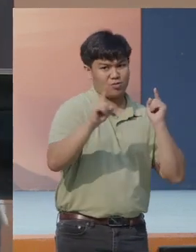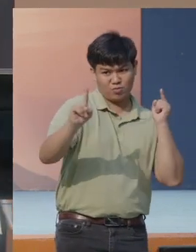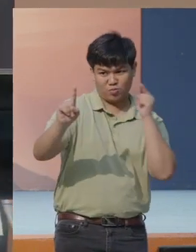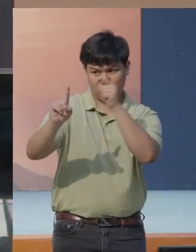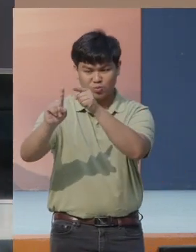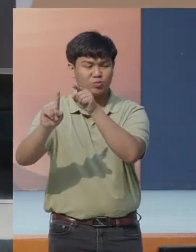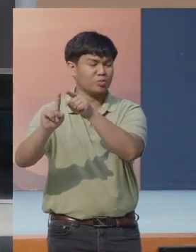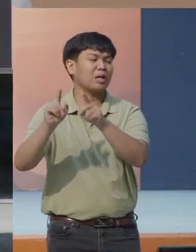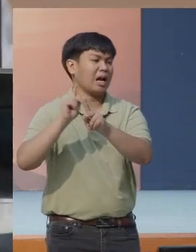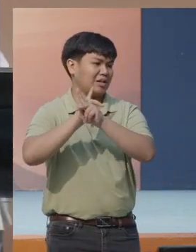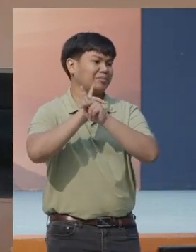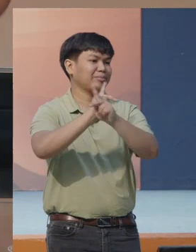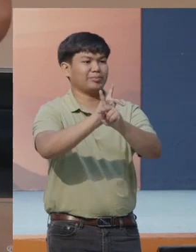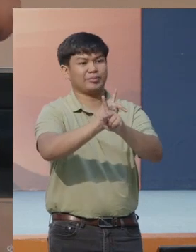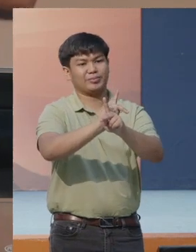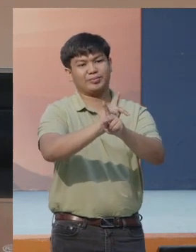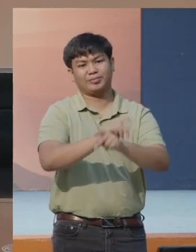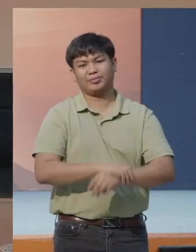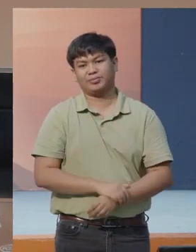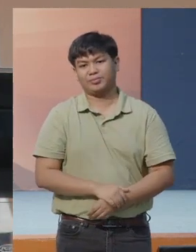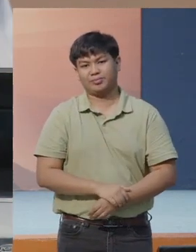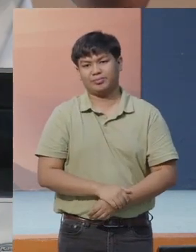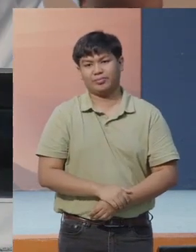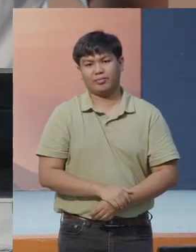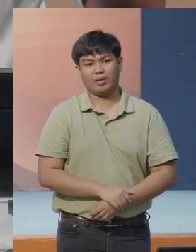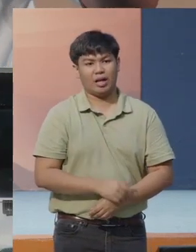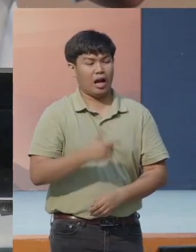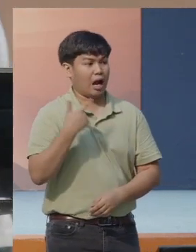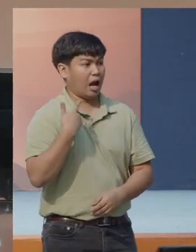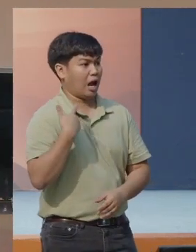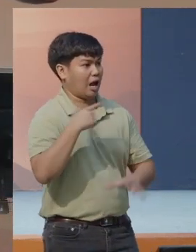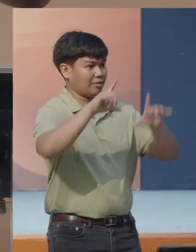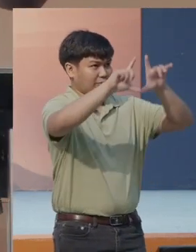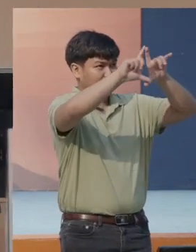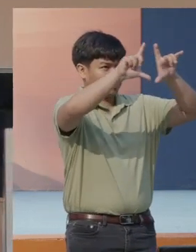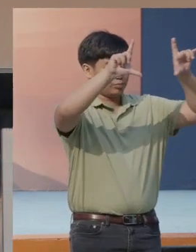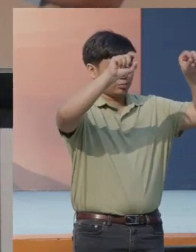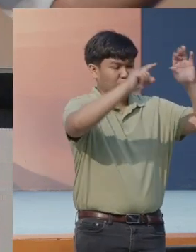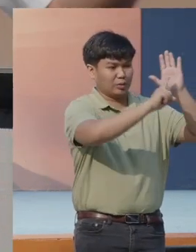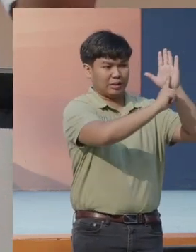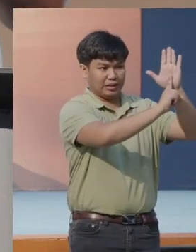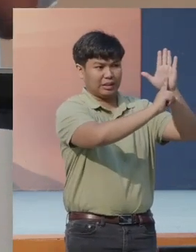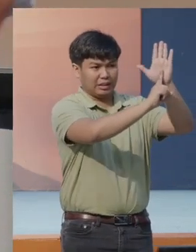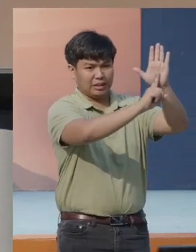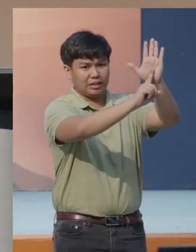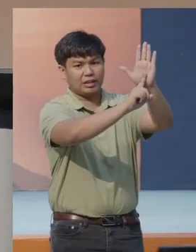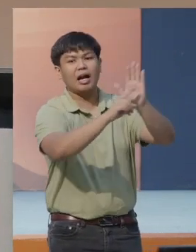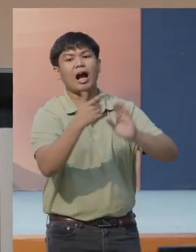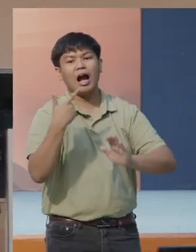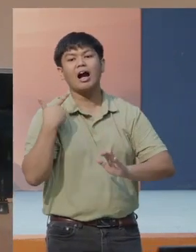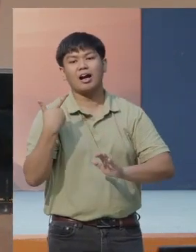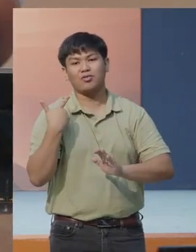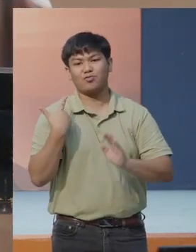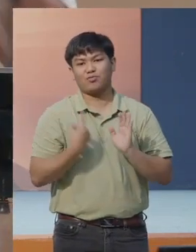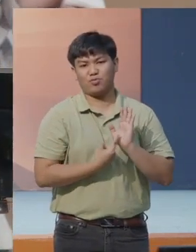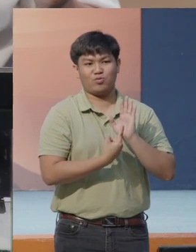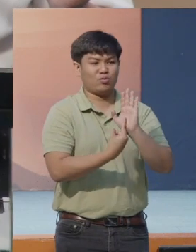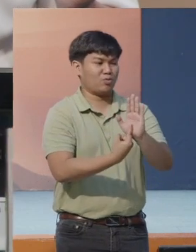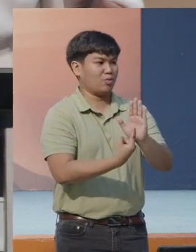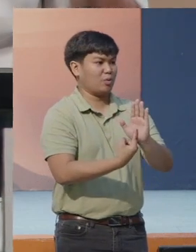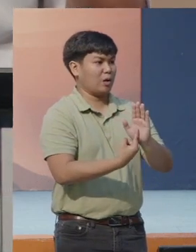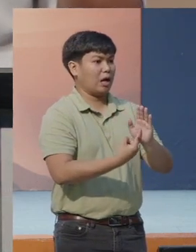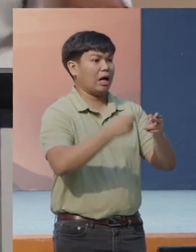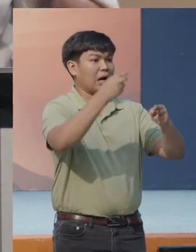city of refuge." At get this, may mga runners daw appointed at stations along that